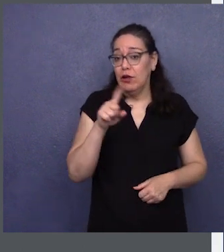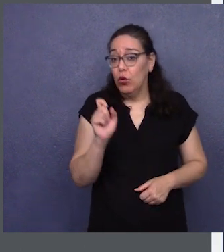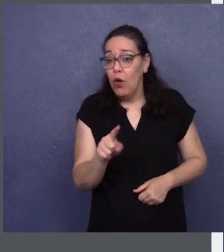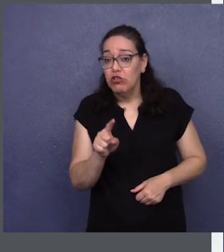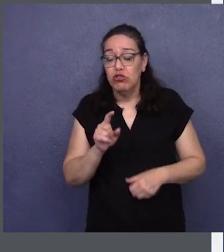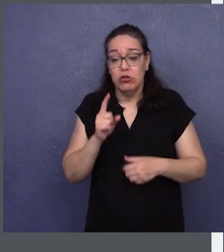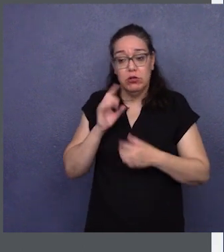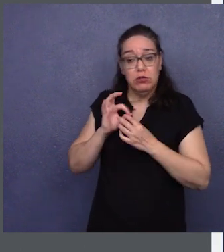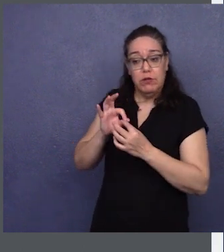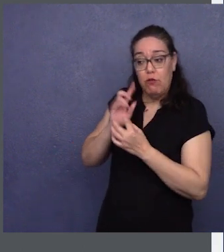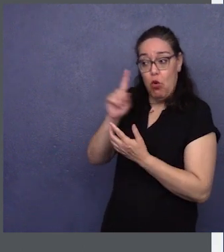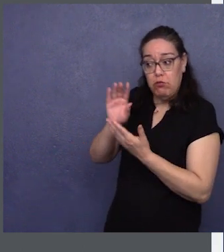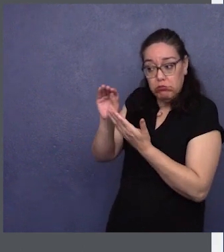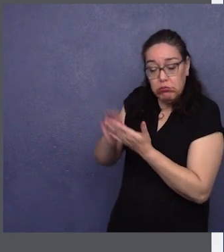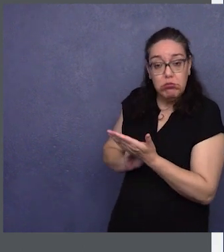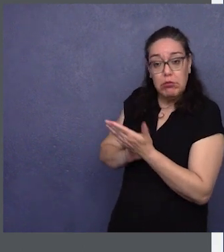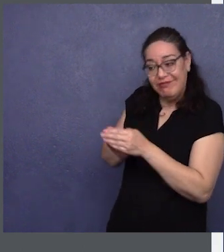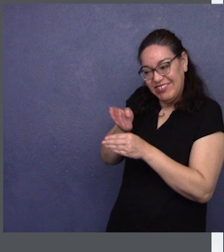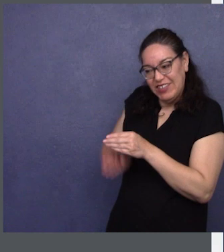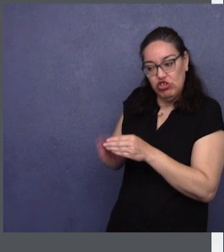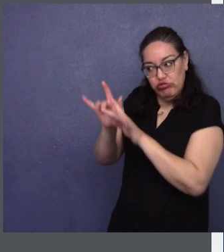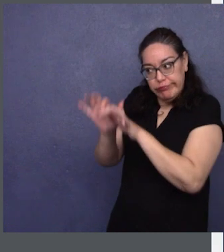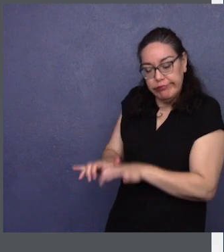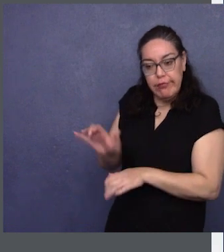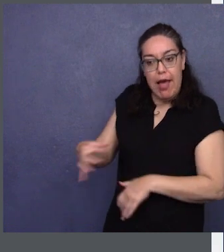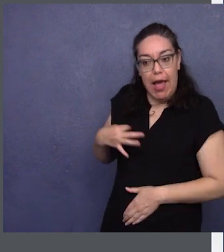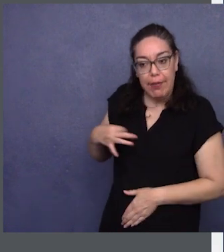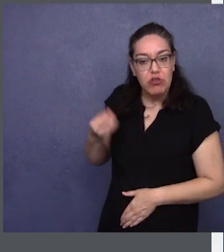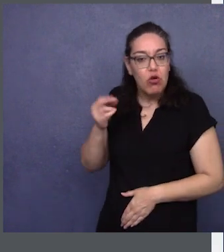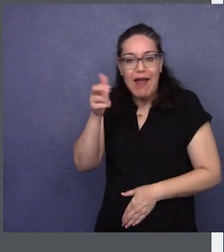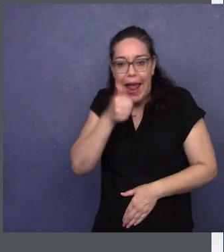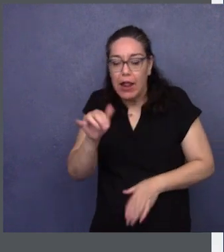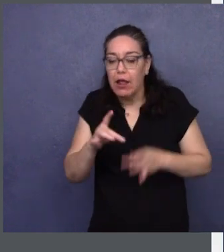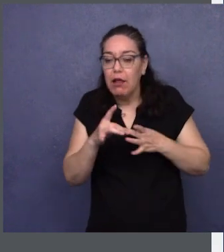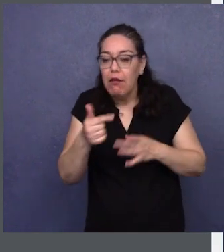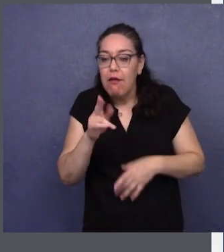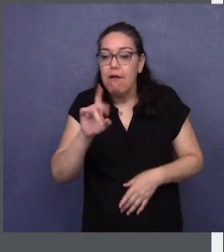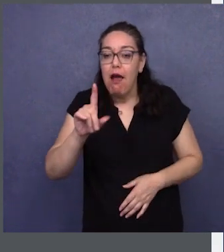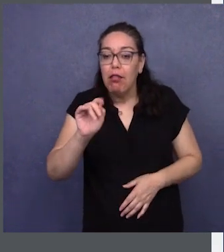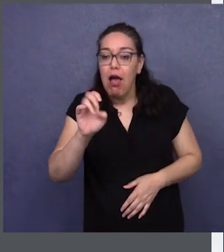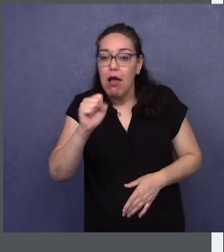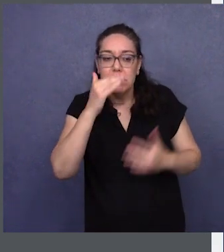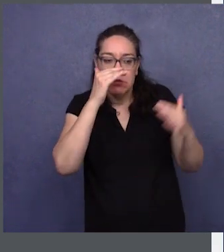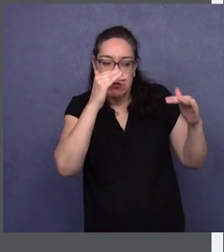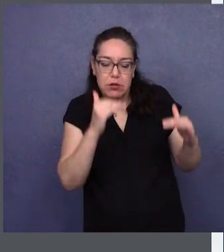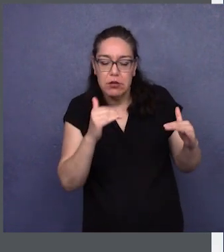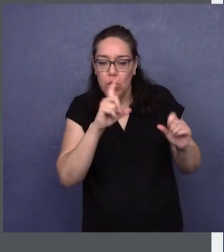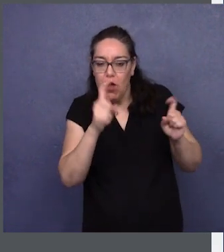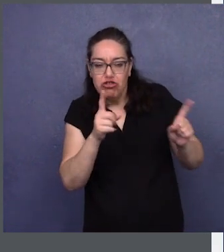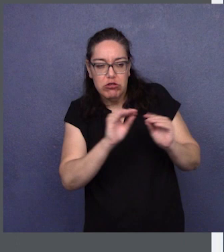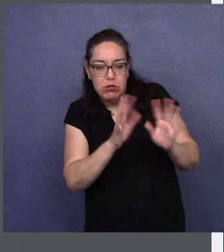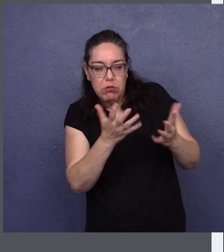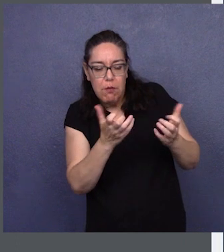about completing the application or need clarity on any of the guidelines, email the questions